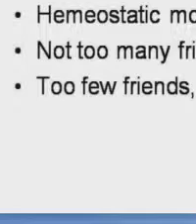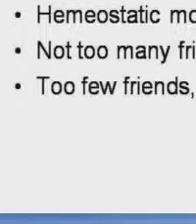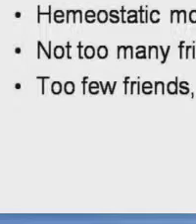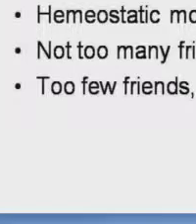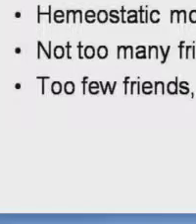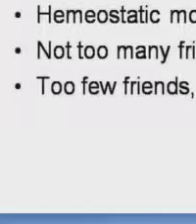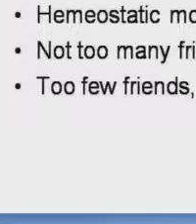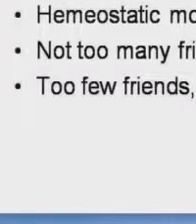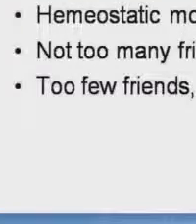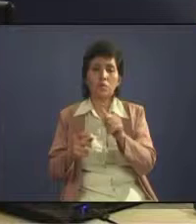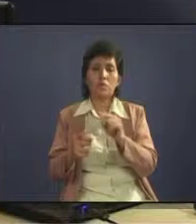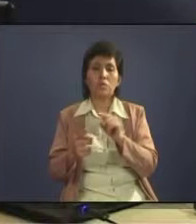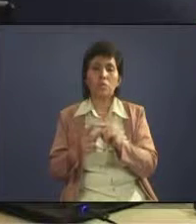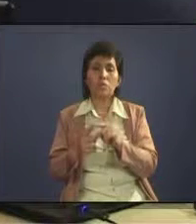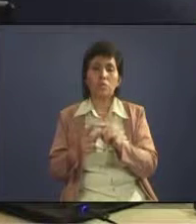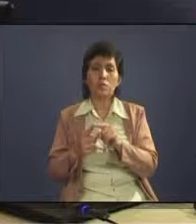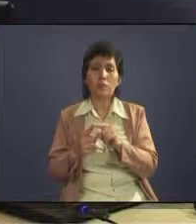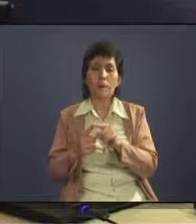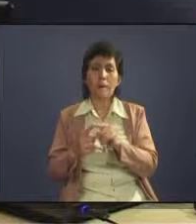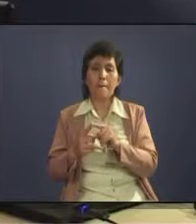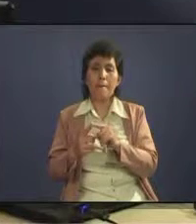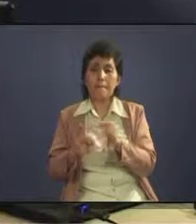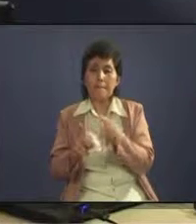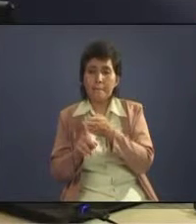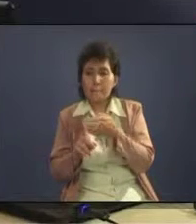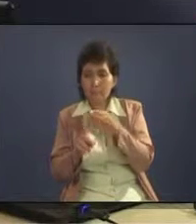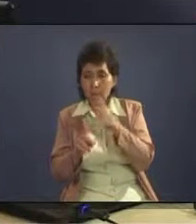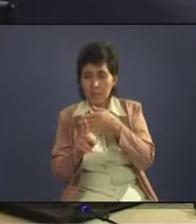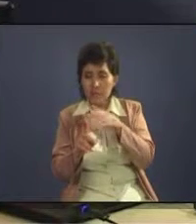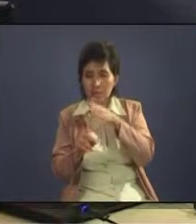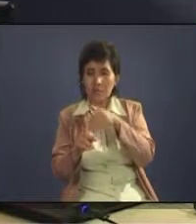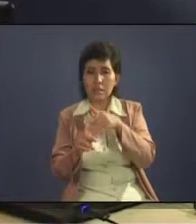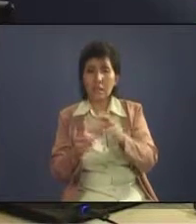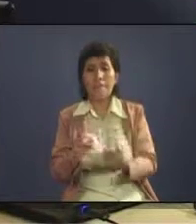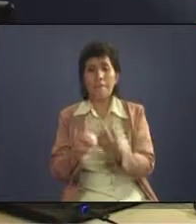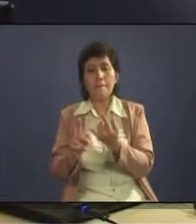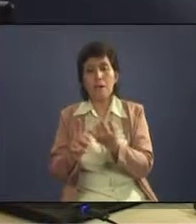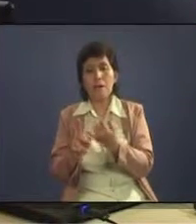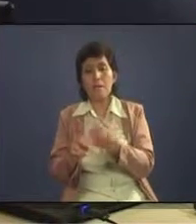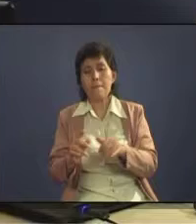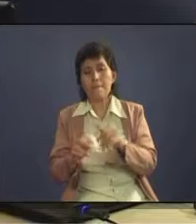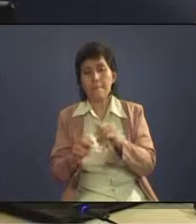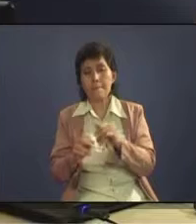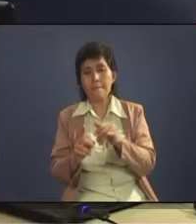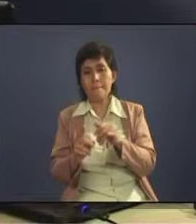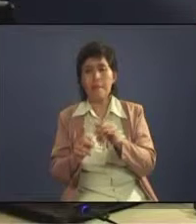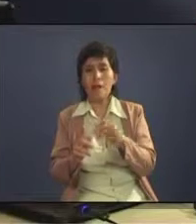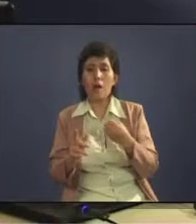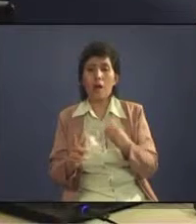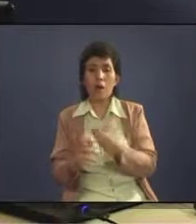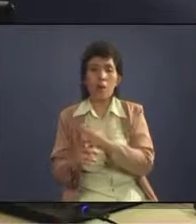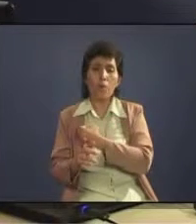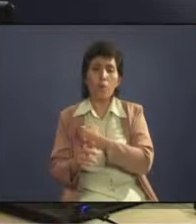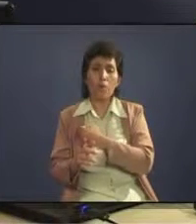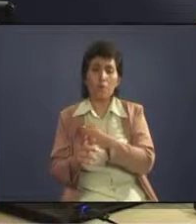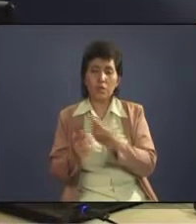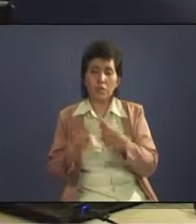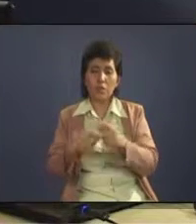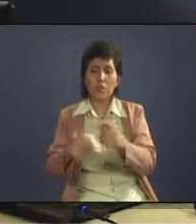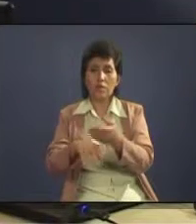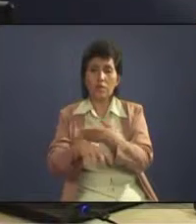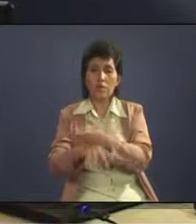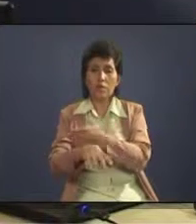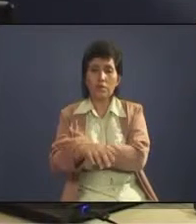try not to just be too bugged up by friends, phone calls from friends to hang out, okay? We try to achieve that kind